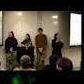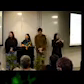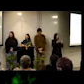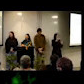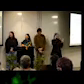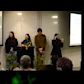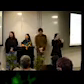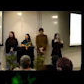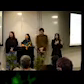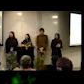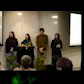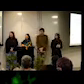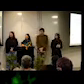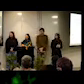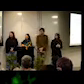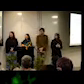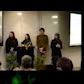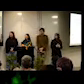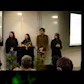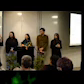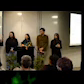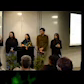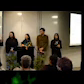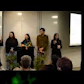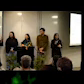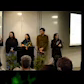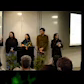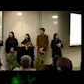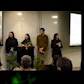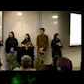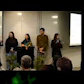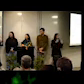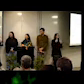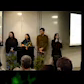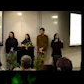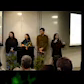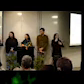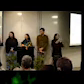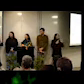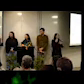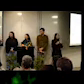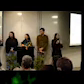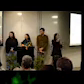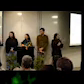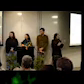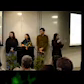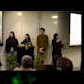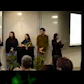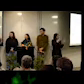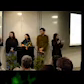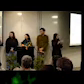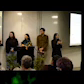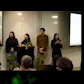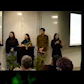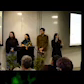great question. And since the release of this new guidance describing all the different risk factors, I had the same question